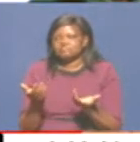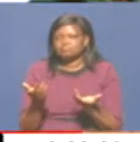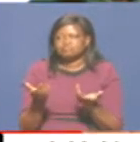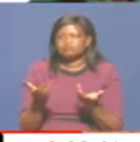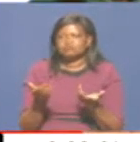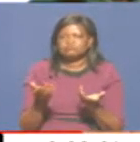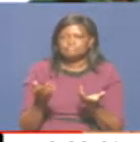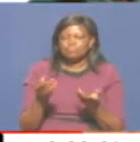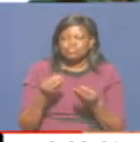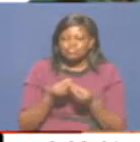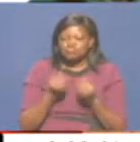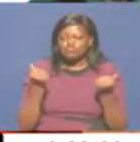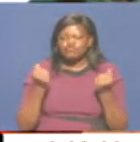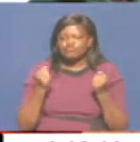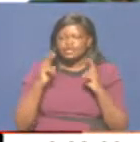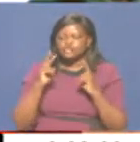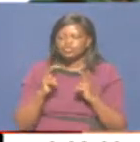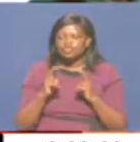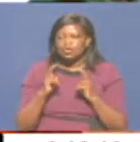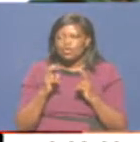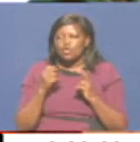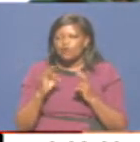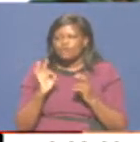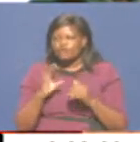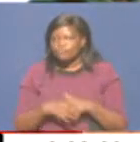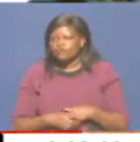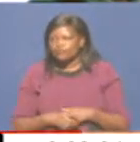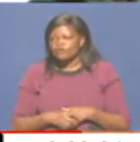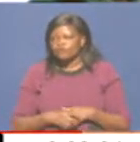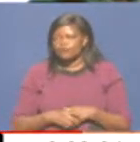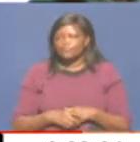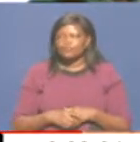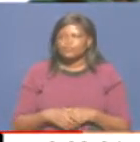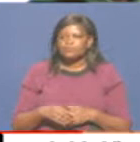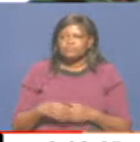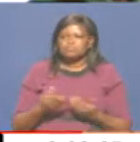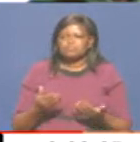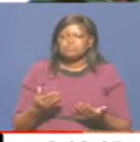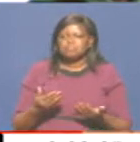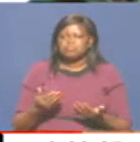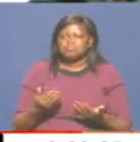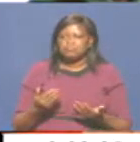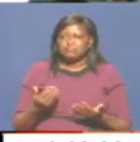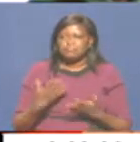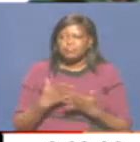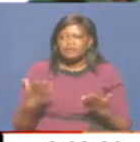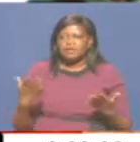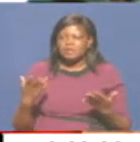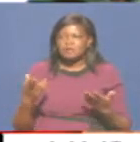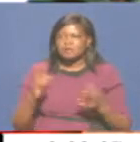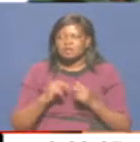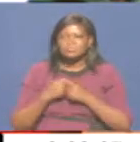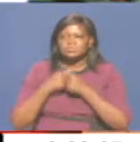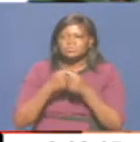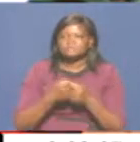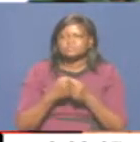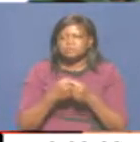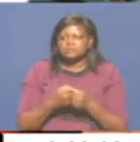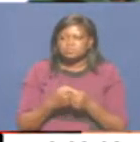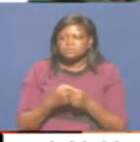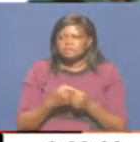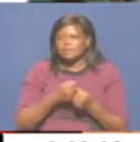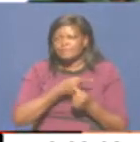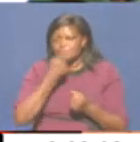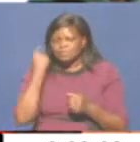to address the issue of vulnerabilities related to the challenges. Because when you're looking